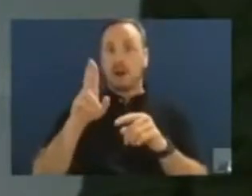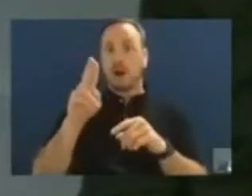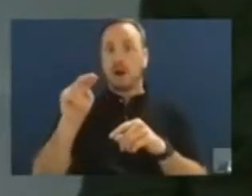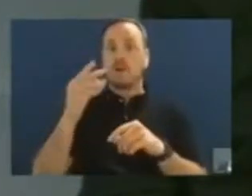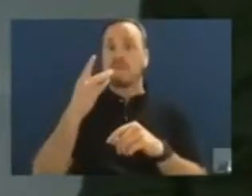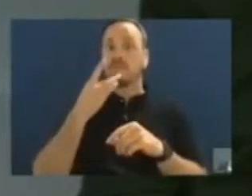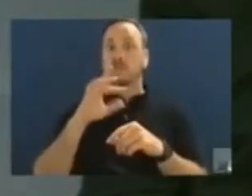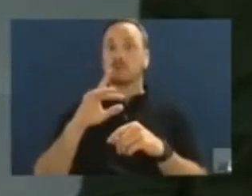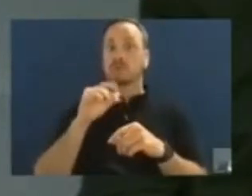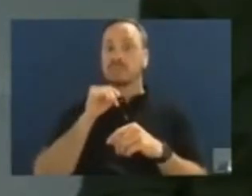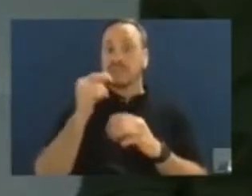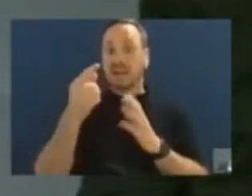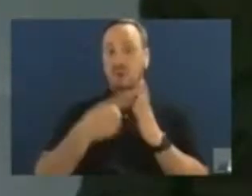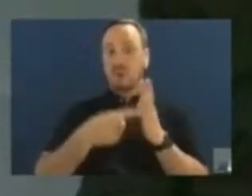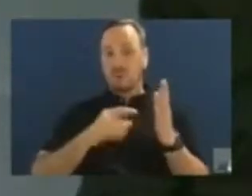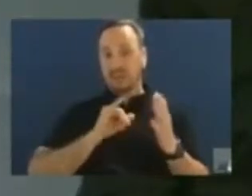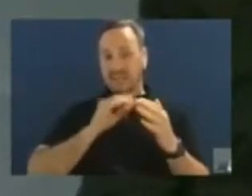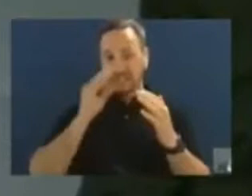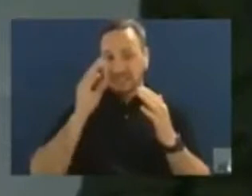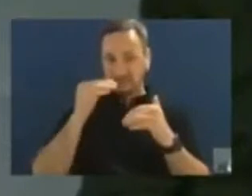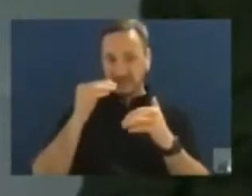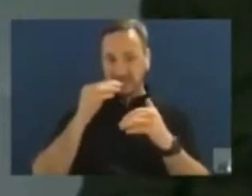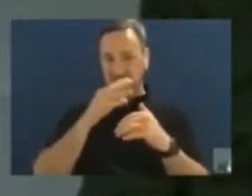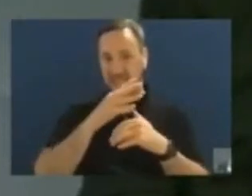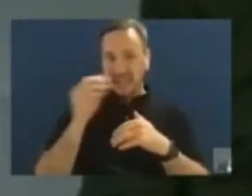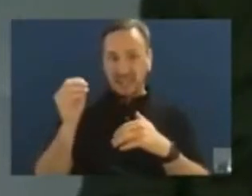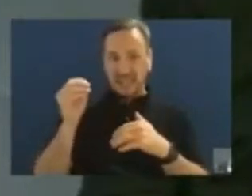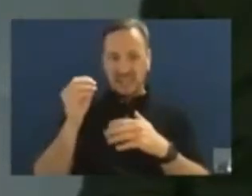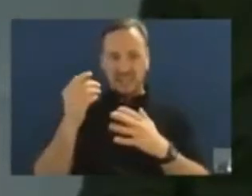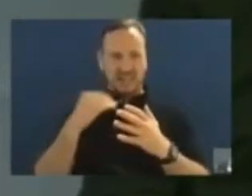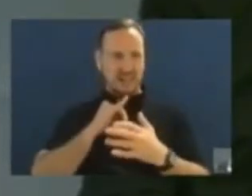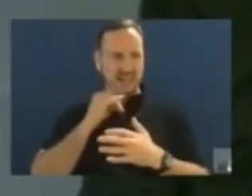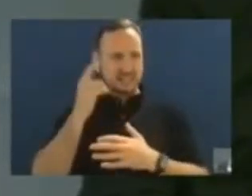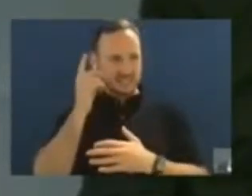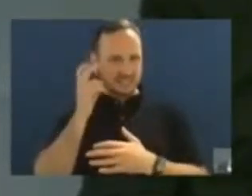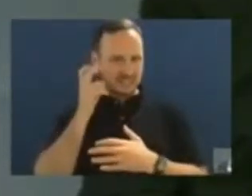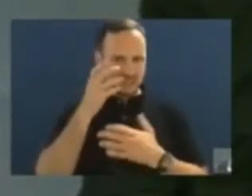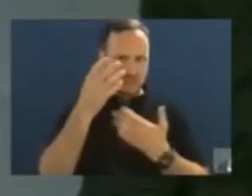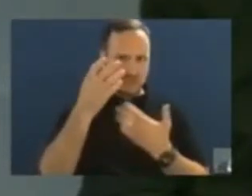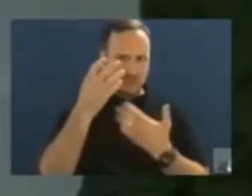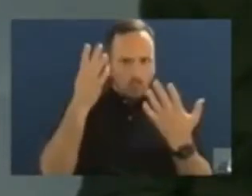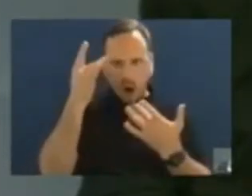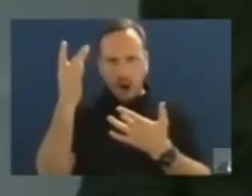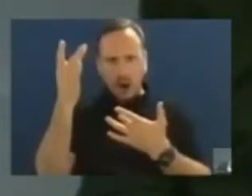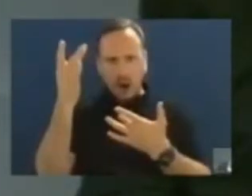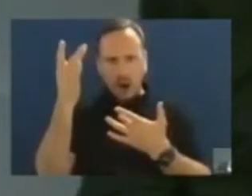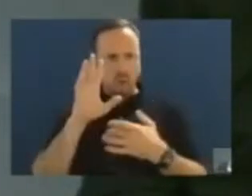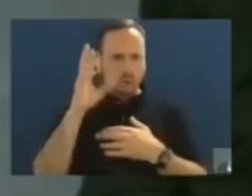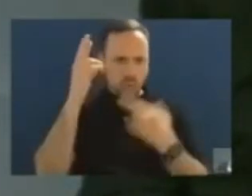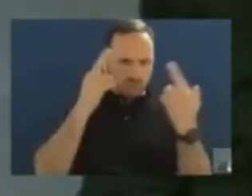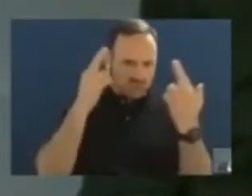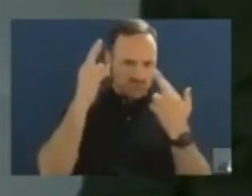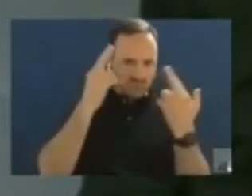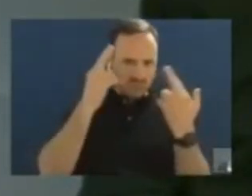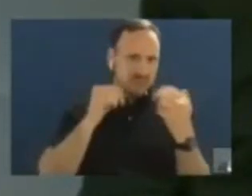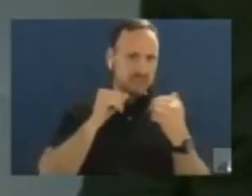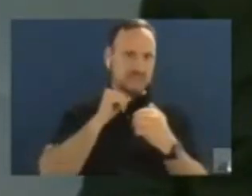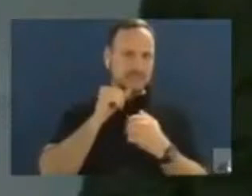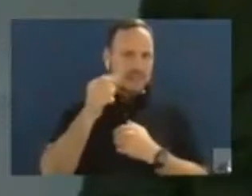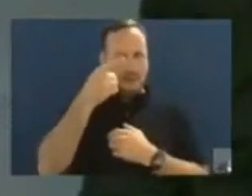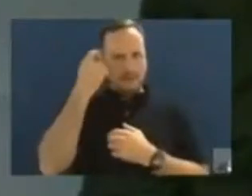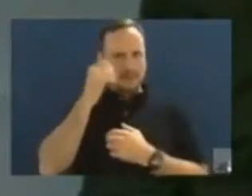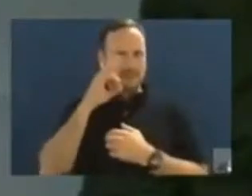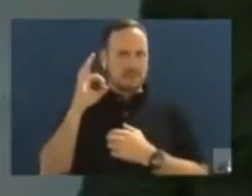expected, and much of the rationale that I have heard based on why we're doing this was not because of things that were in that dashboard and